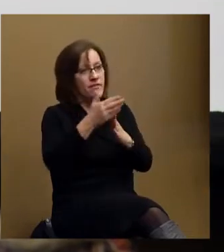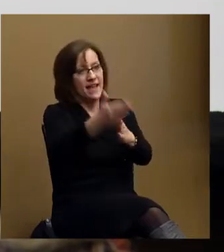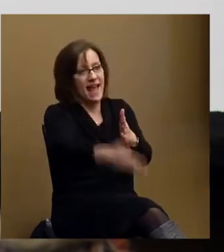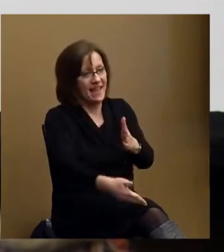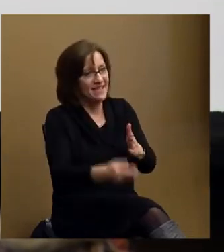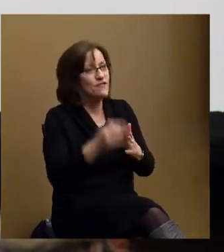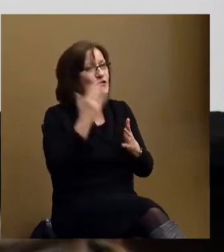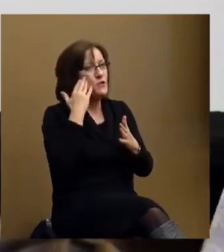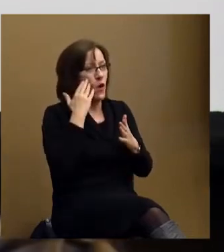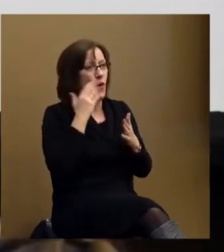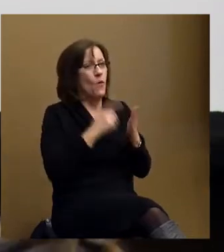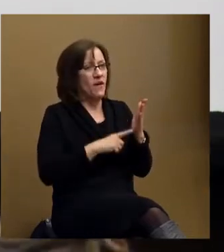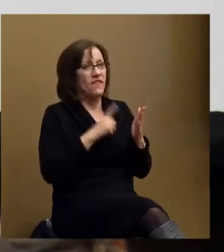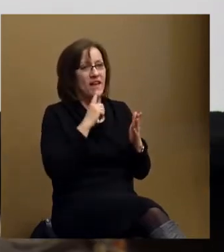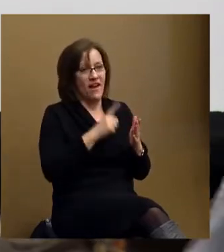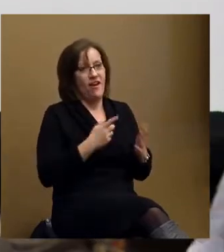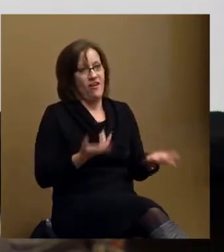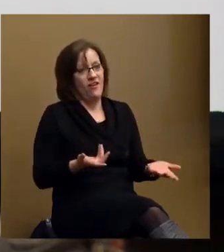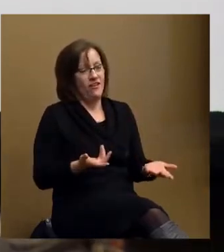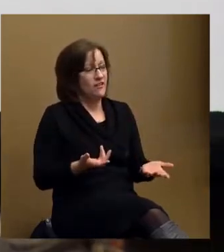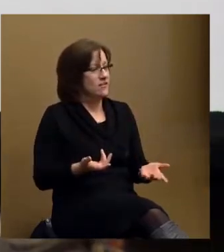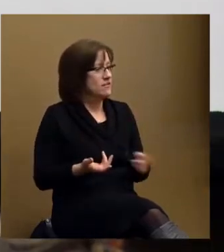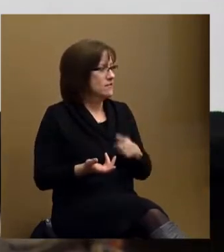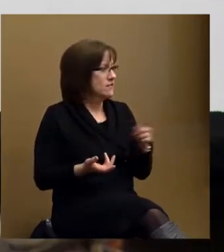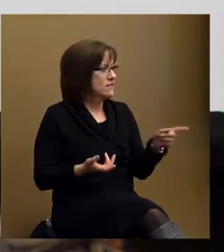those items are.